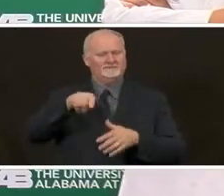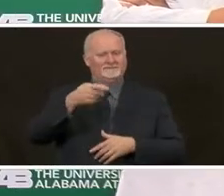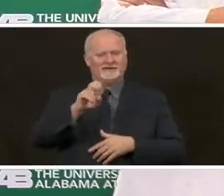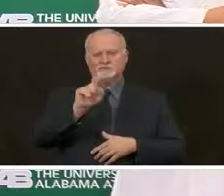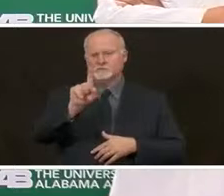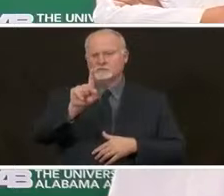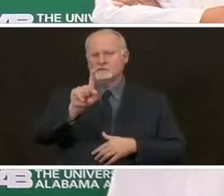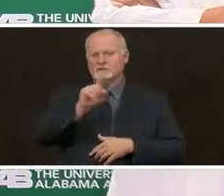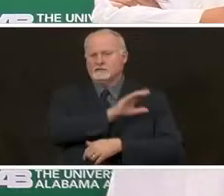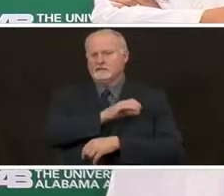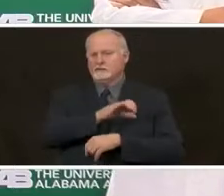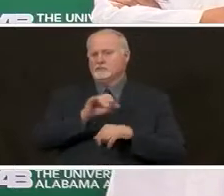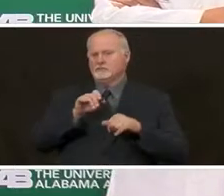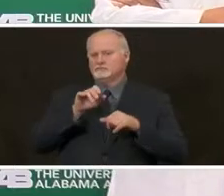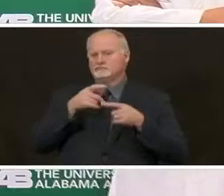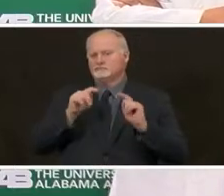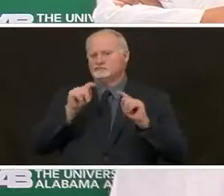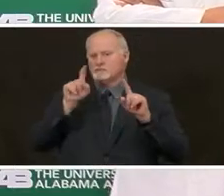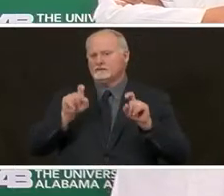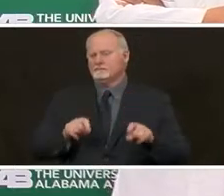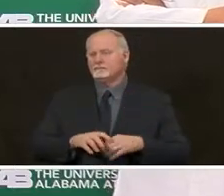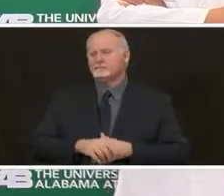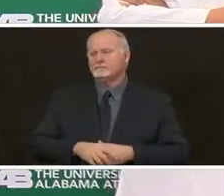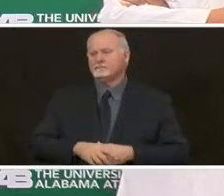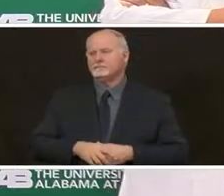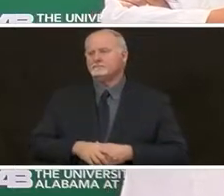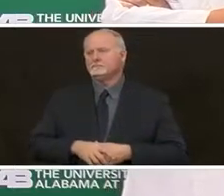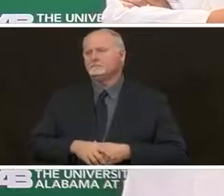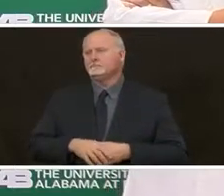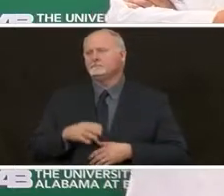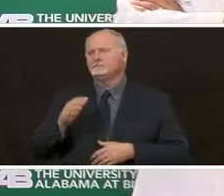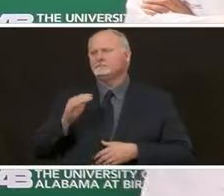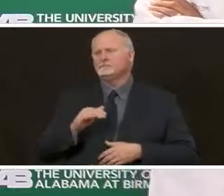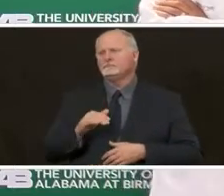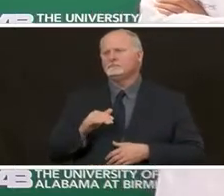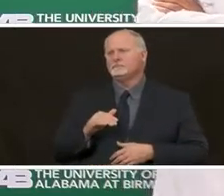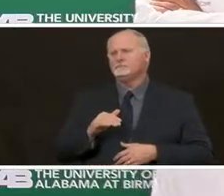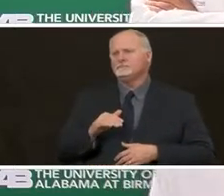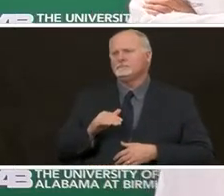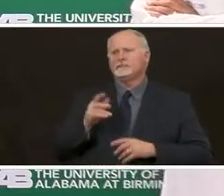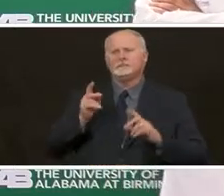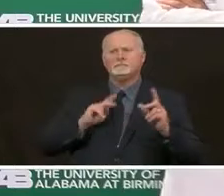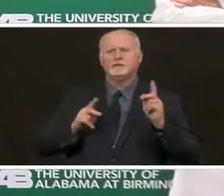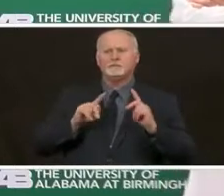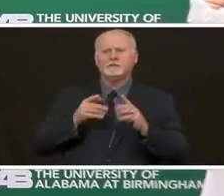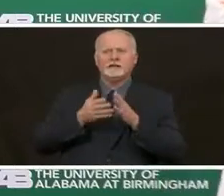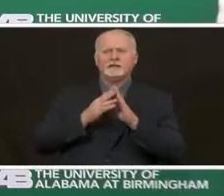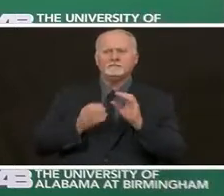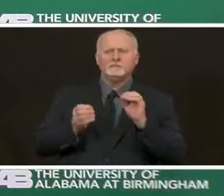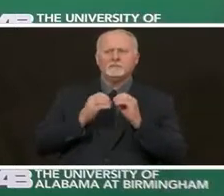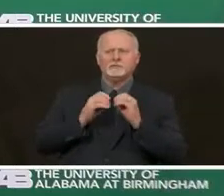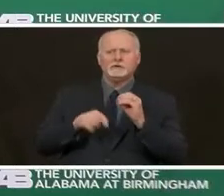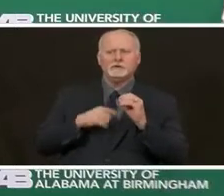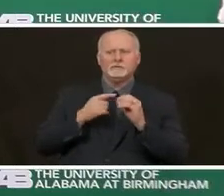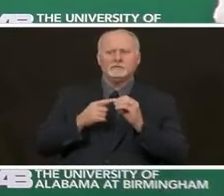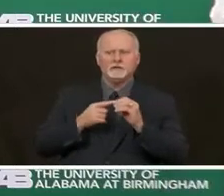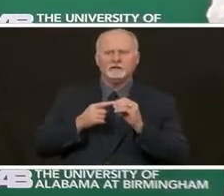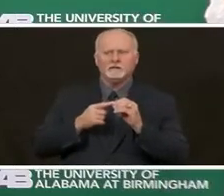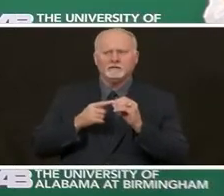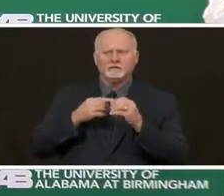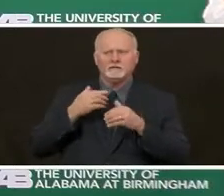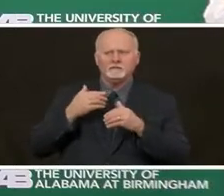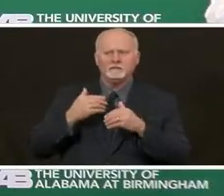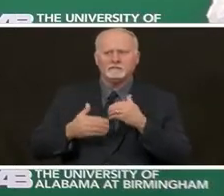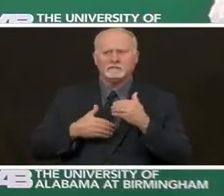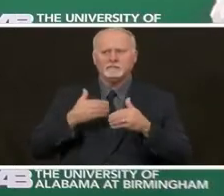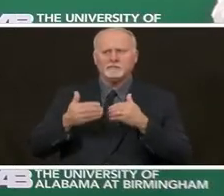Thank you. Julie, the next question is going to be for you. A few people are asking just a little bit more about what that process of making this